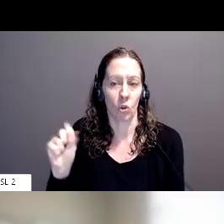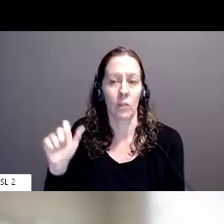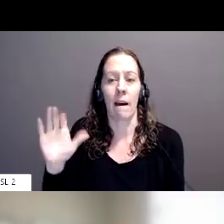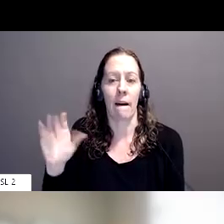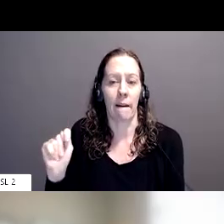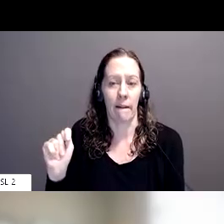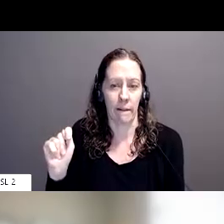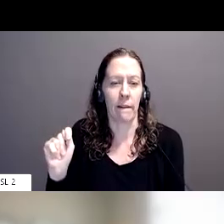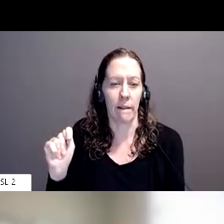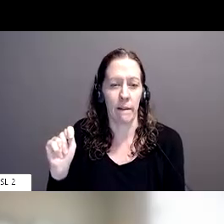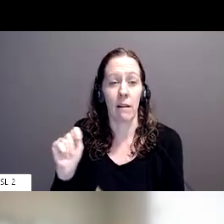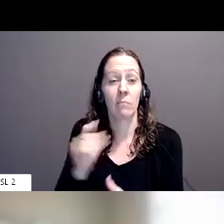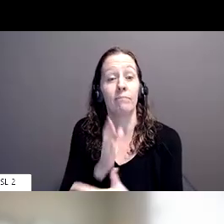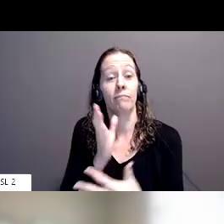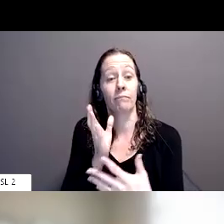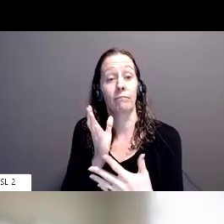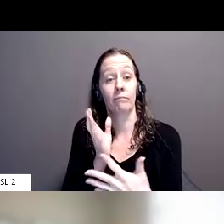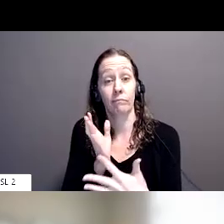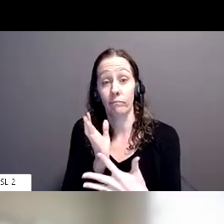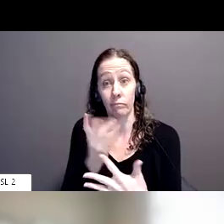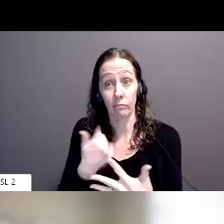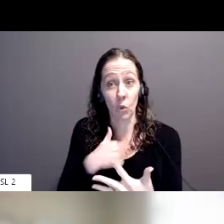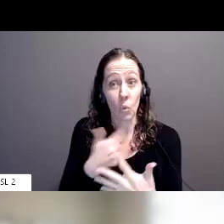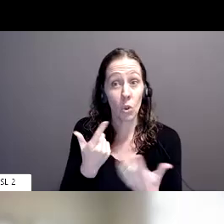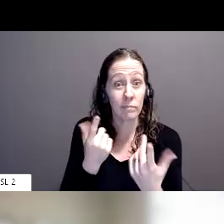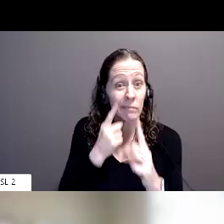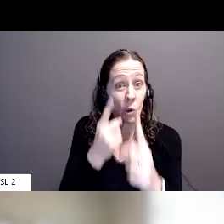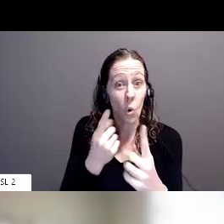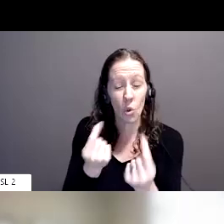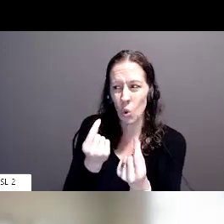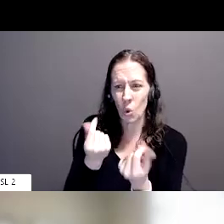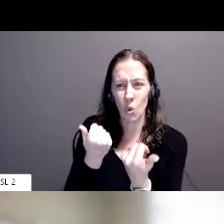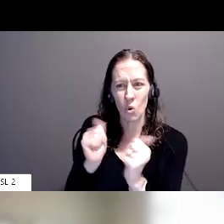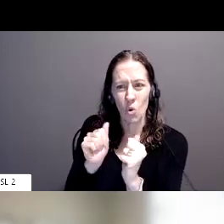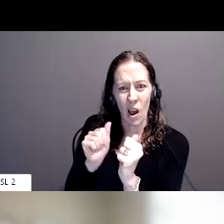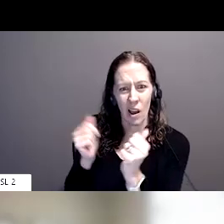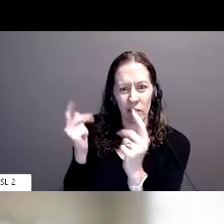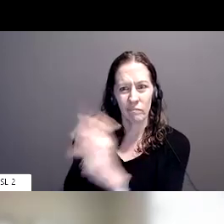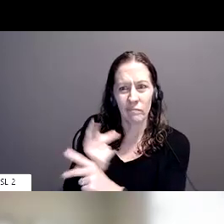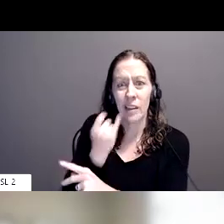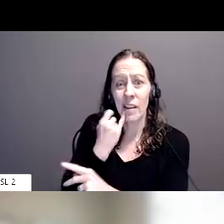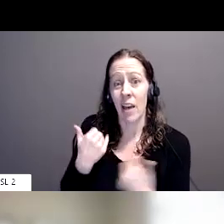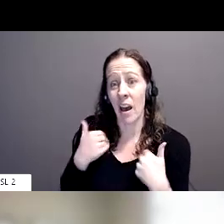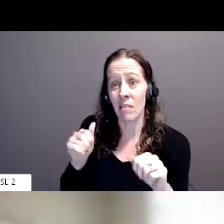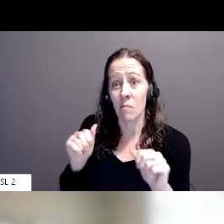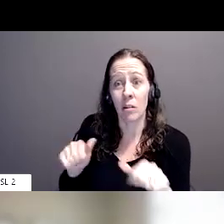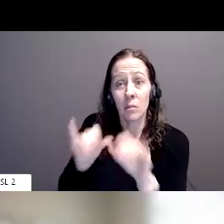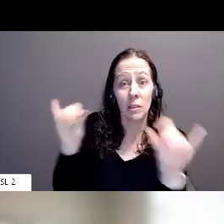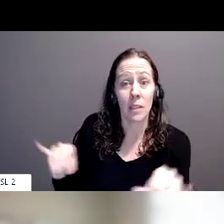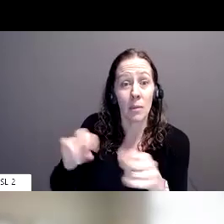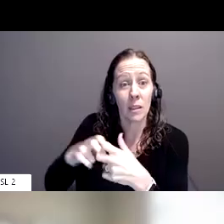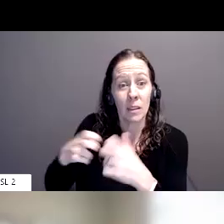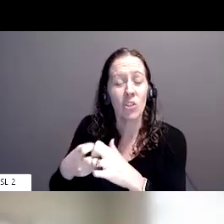Looking to identify the presence of potential systemic issues, problems, gaps, or shortcomings in the